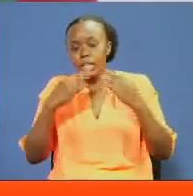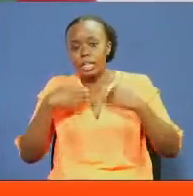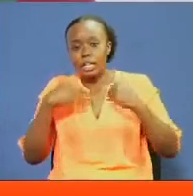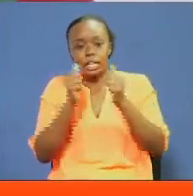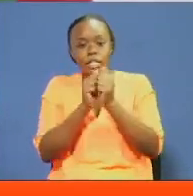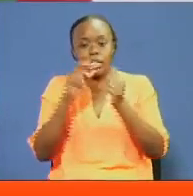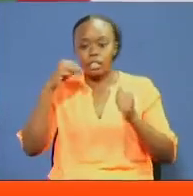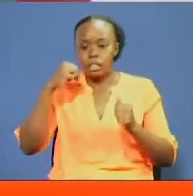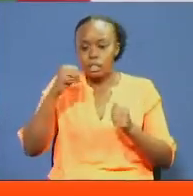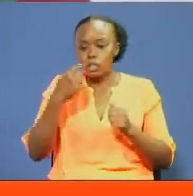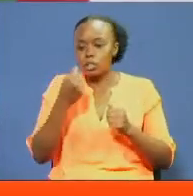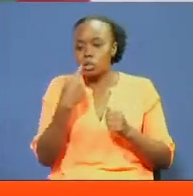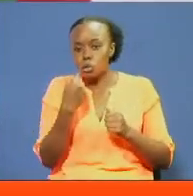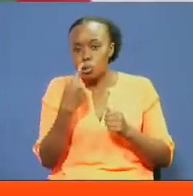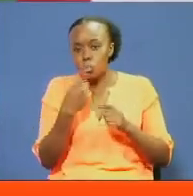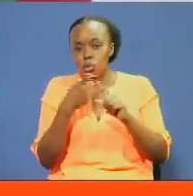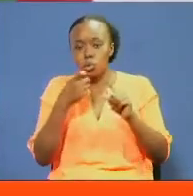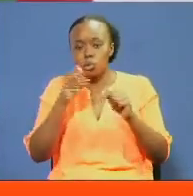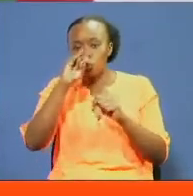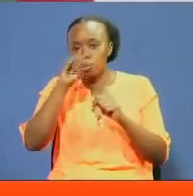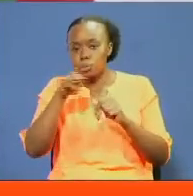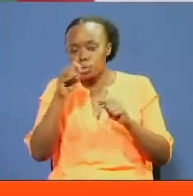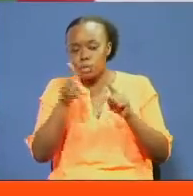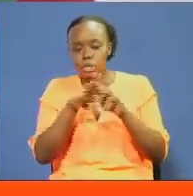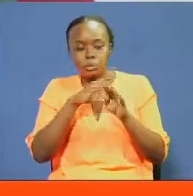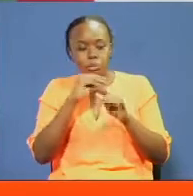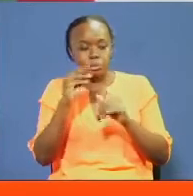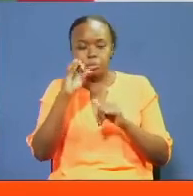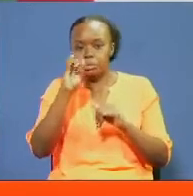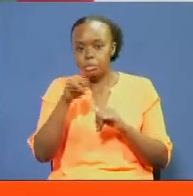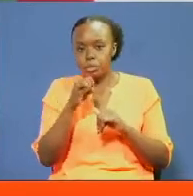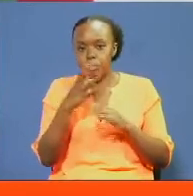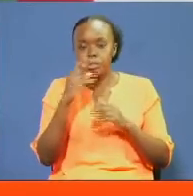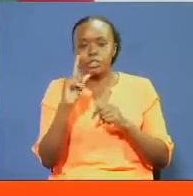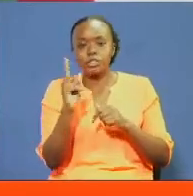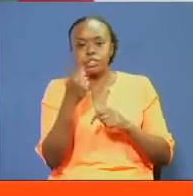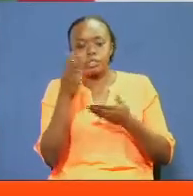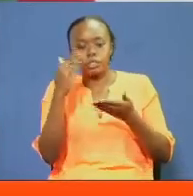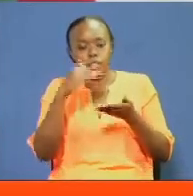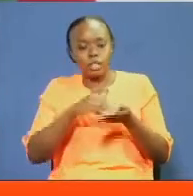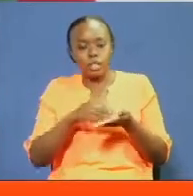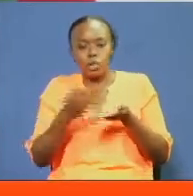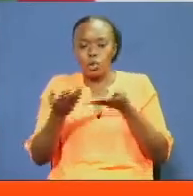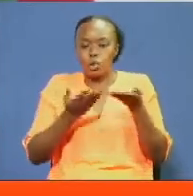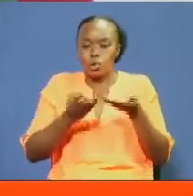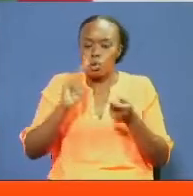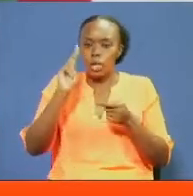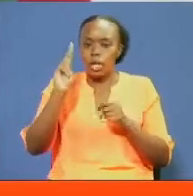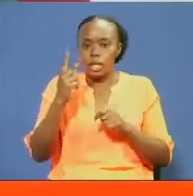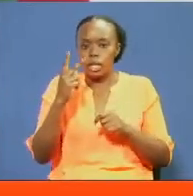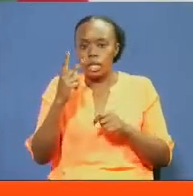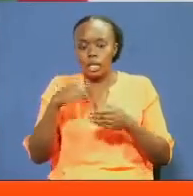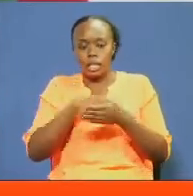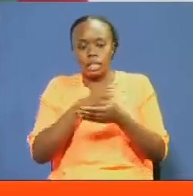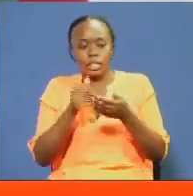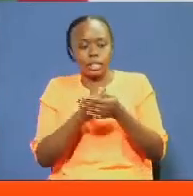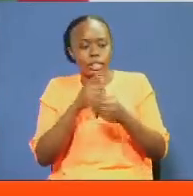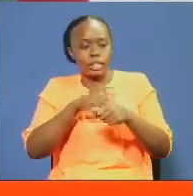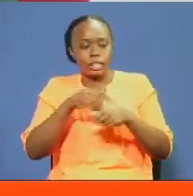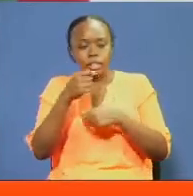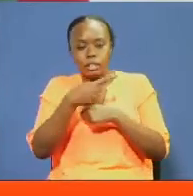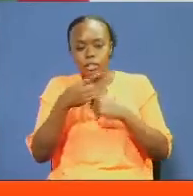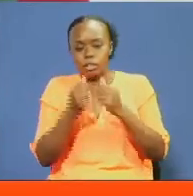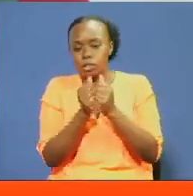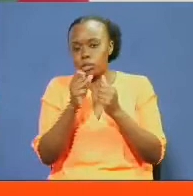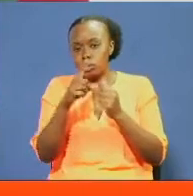million vaccines from Johnson & Johnson, with the first consignment arriving in Kenya in August of